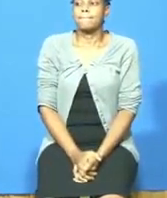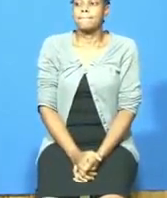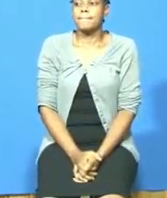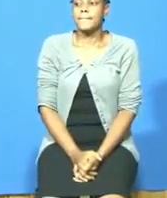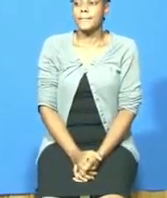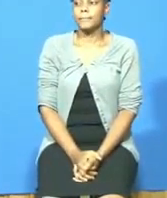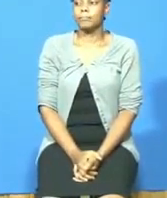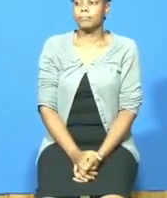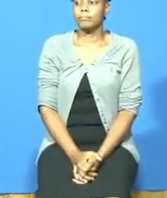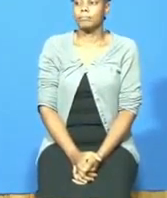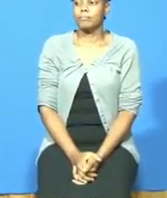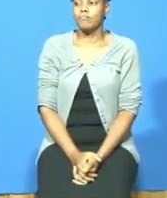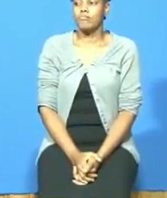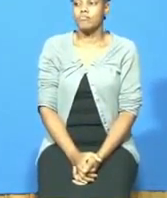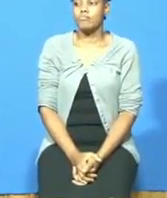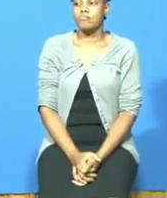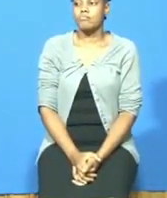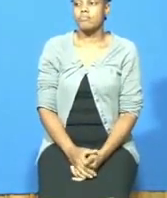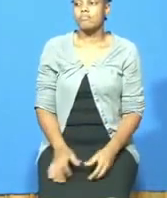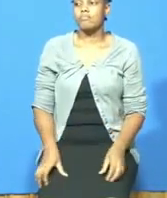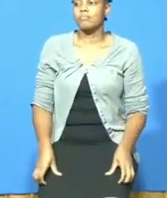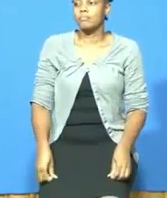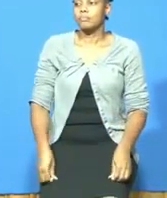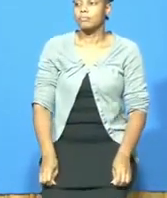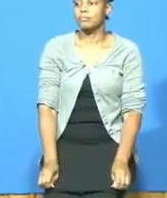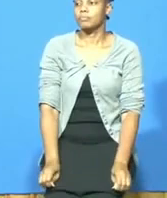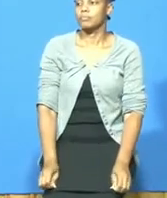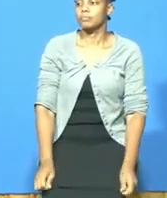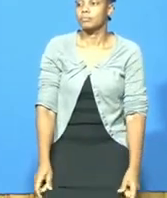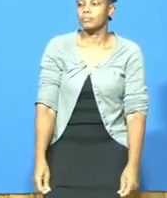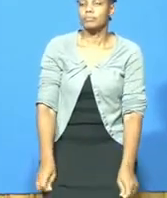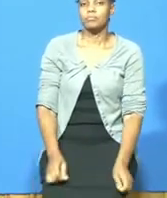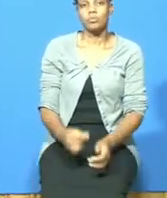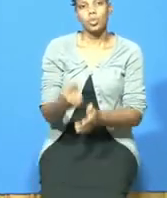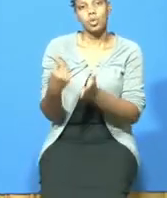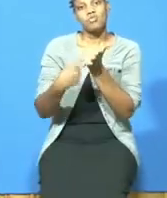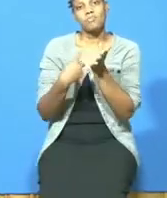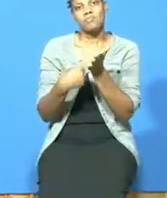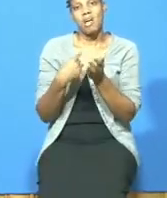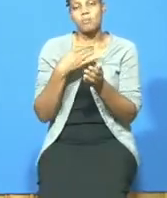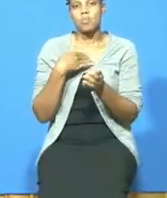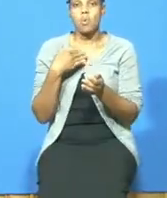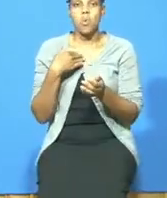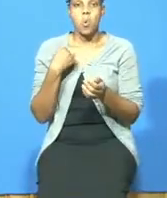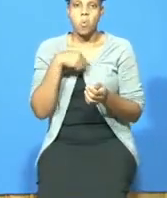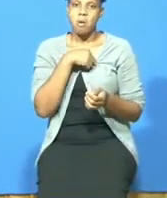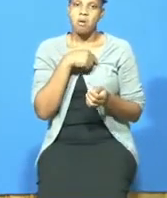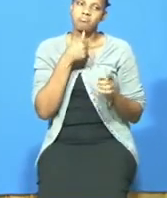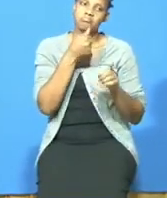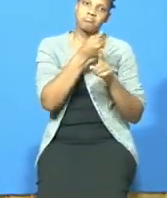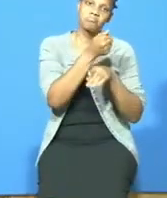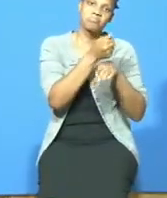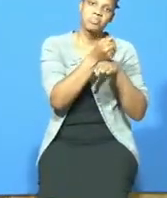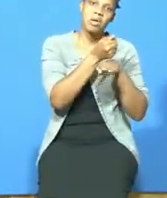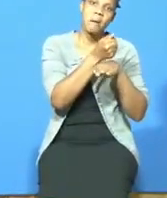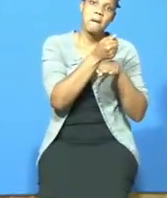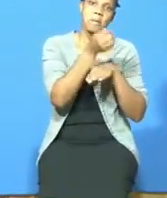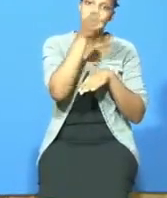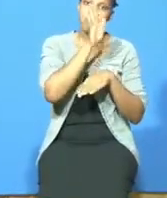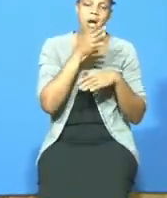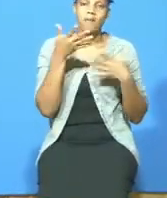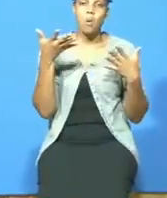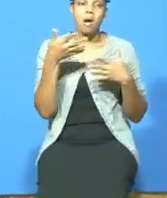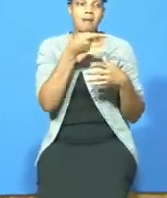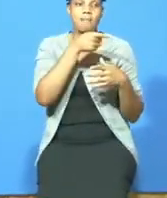And sometimes we blame God for what he's not guilty of.